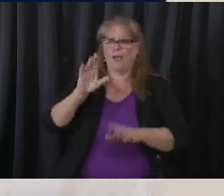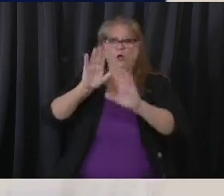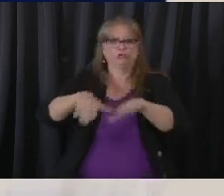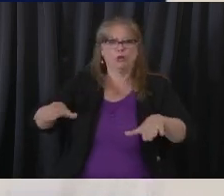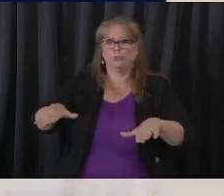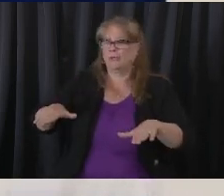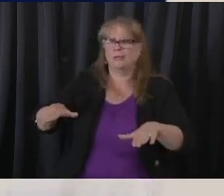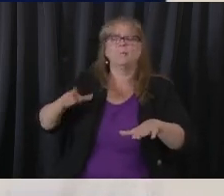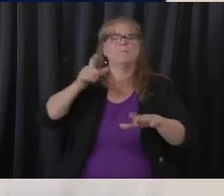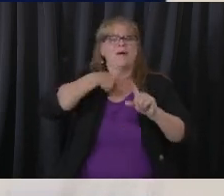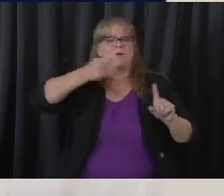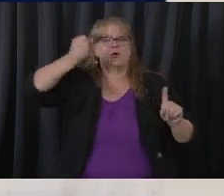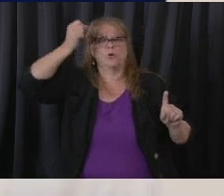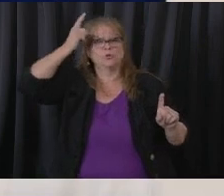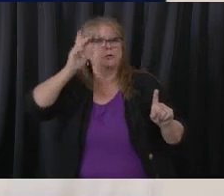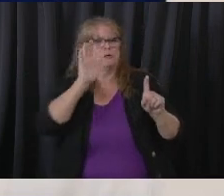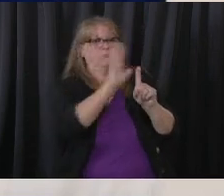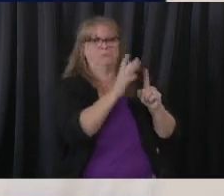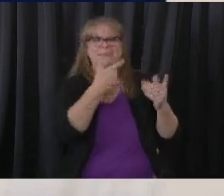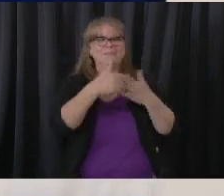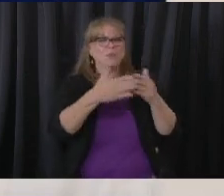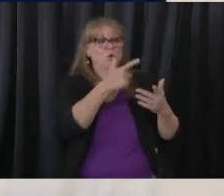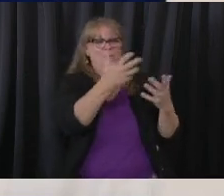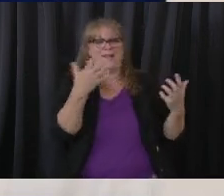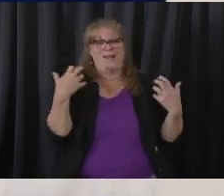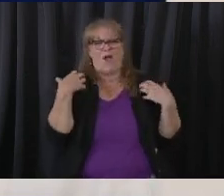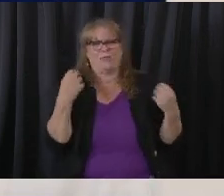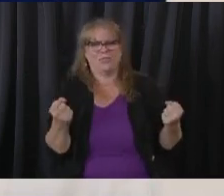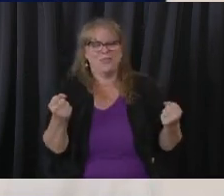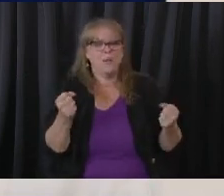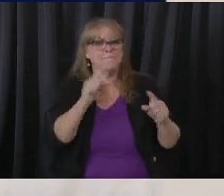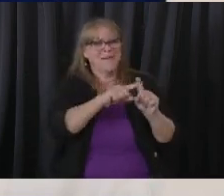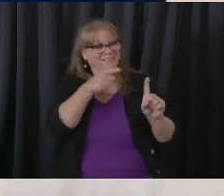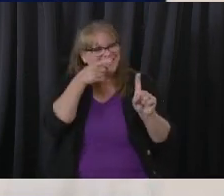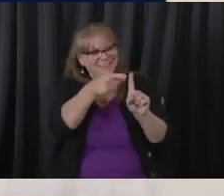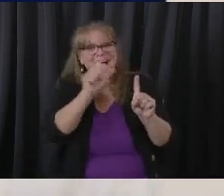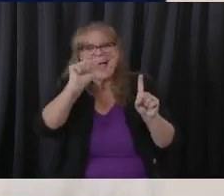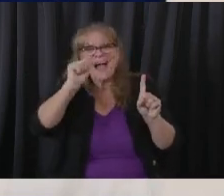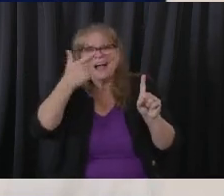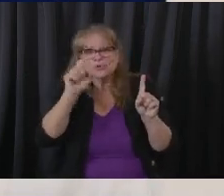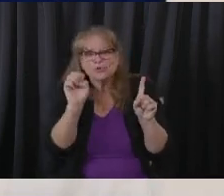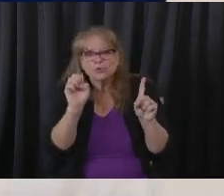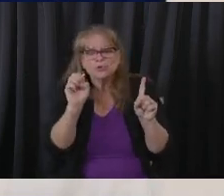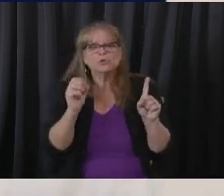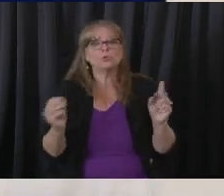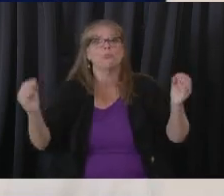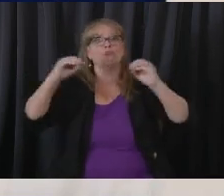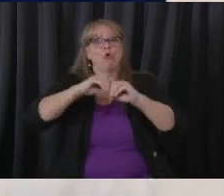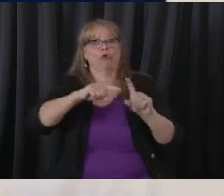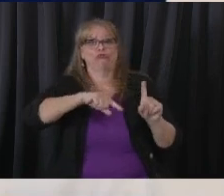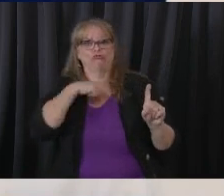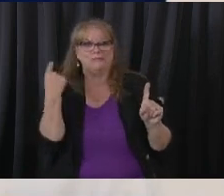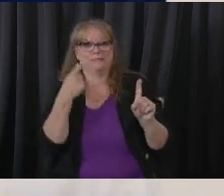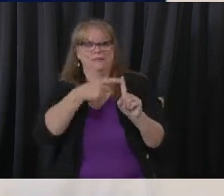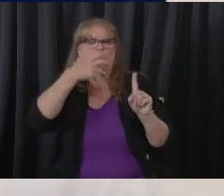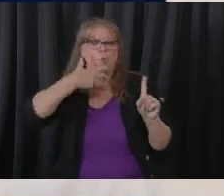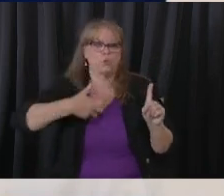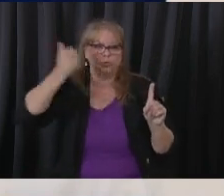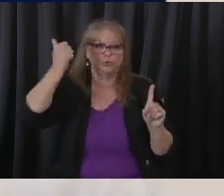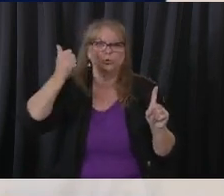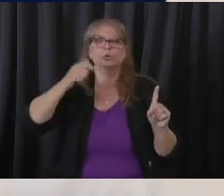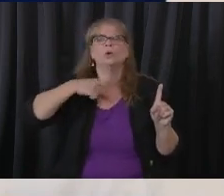range, about a quarter to a half the people that get coronavirus are hospitalized. And while many make it out,